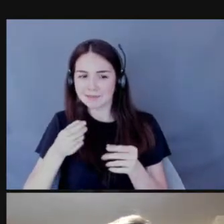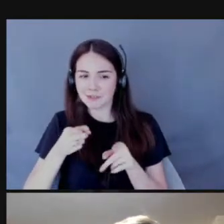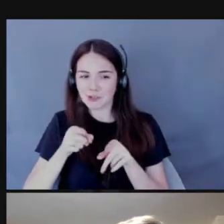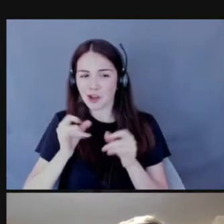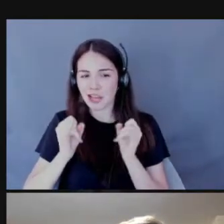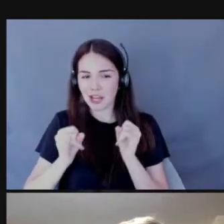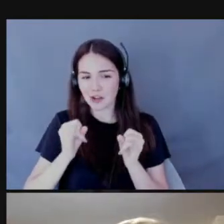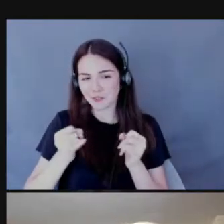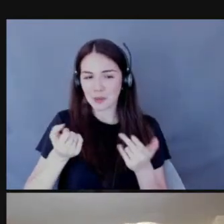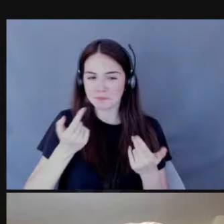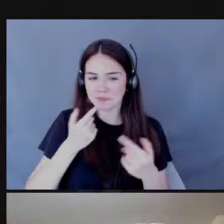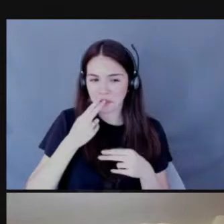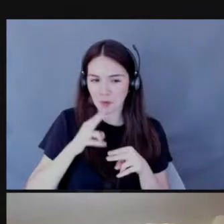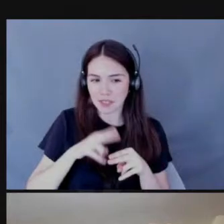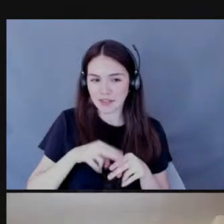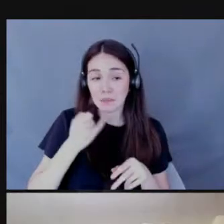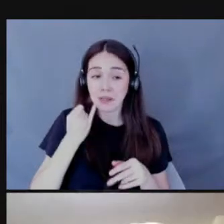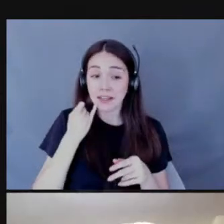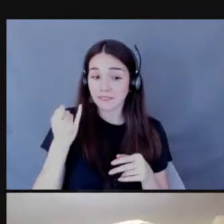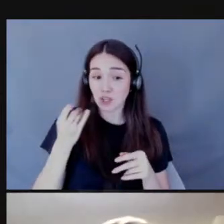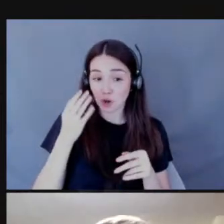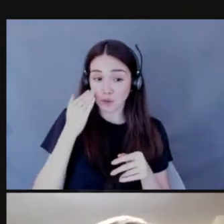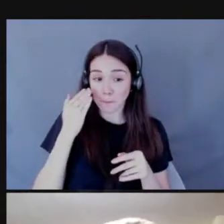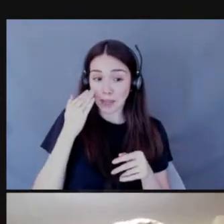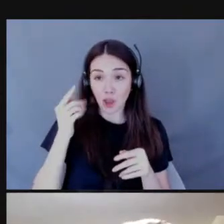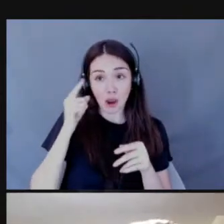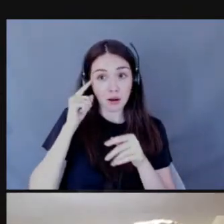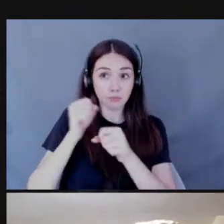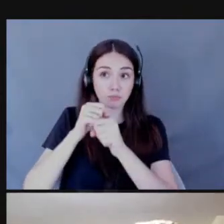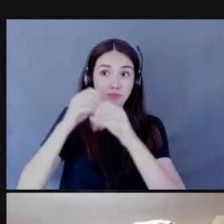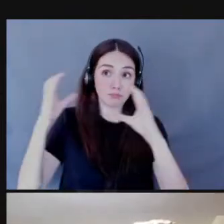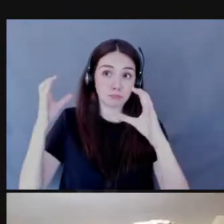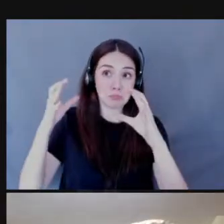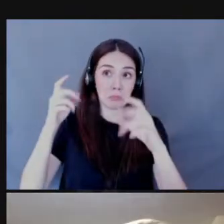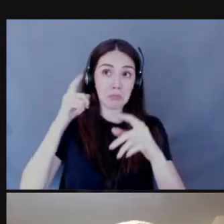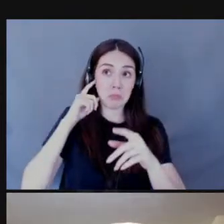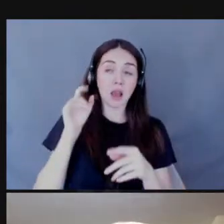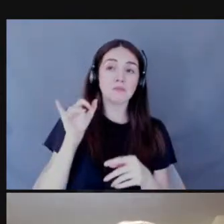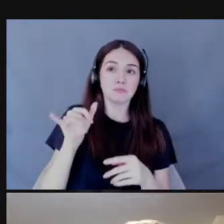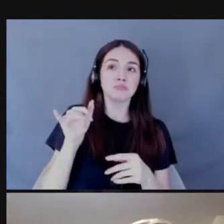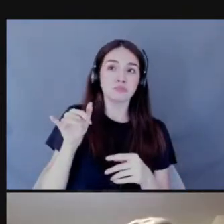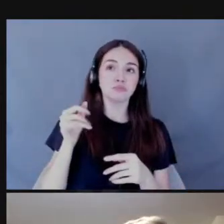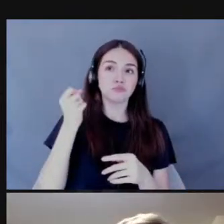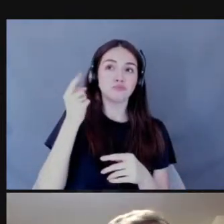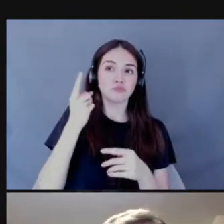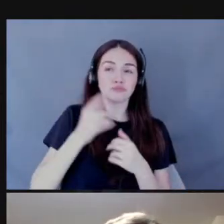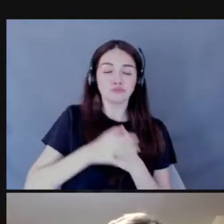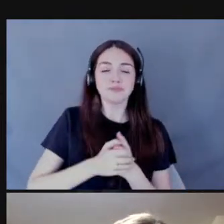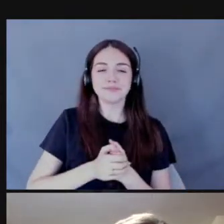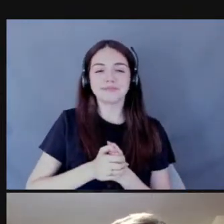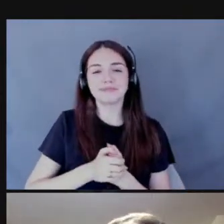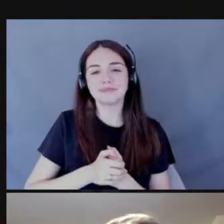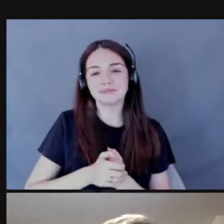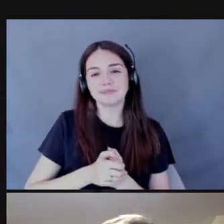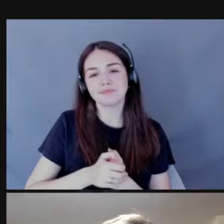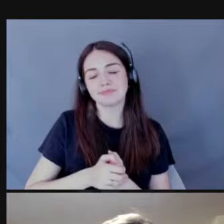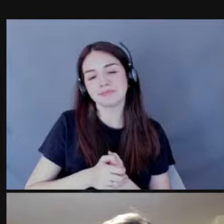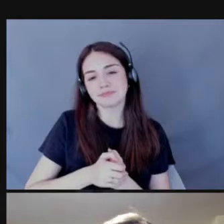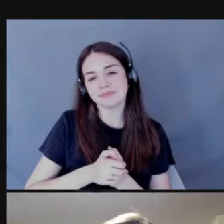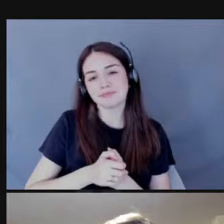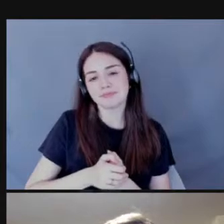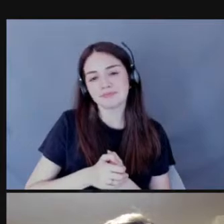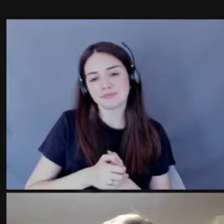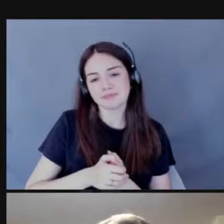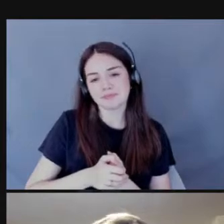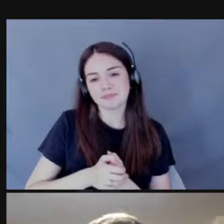what Yul Brynner looks like, I guess that image will mean something to you. What was important, though, and I